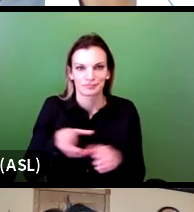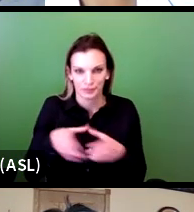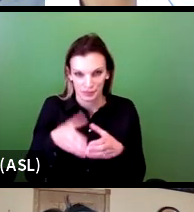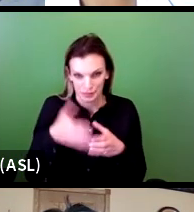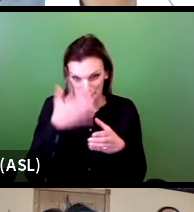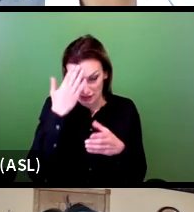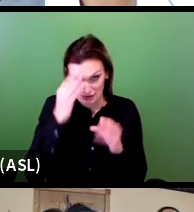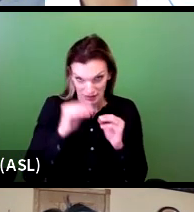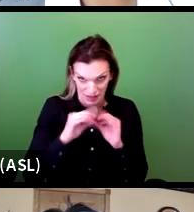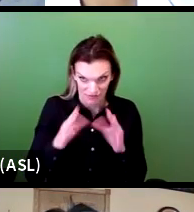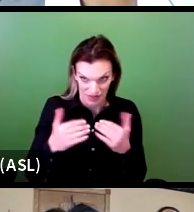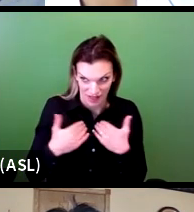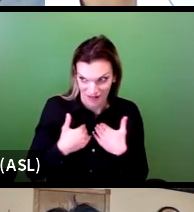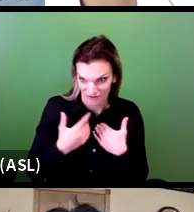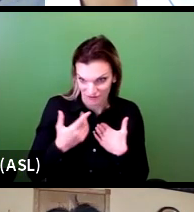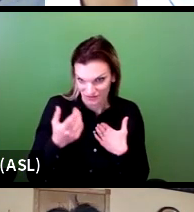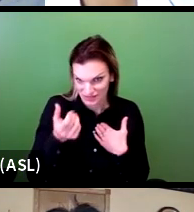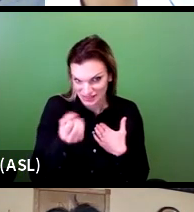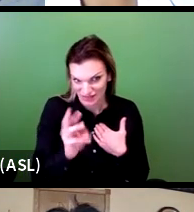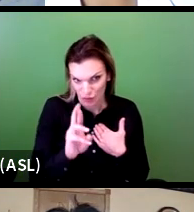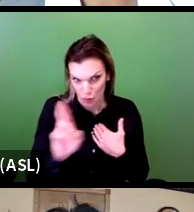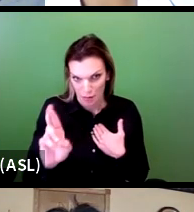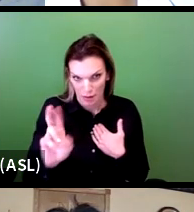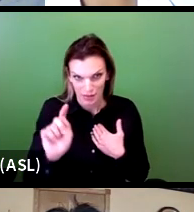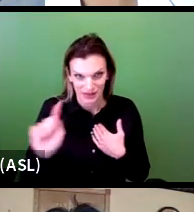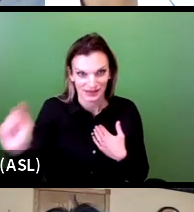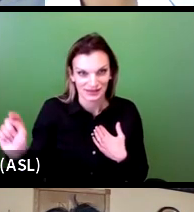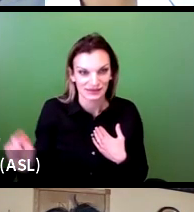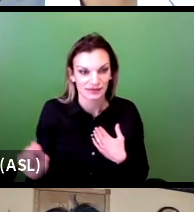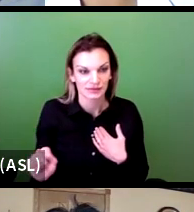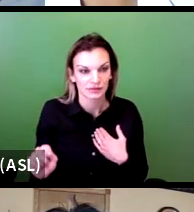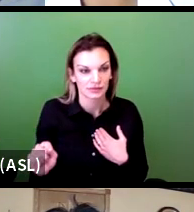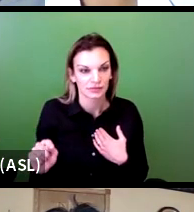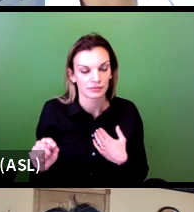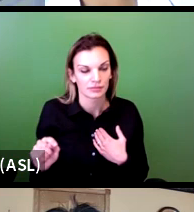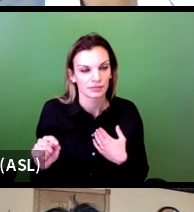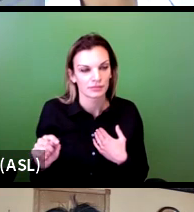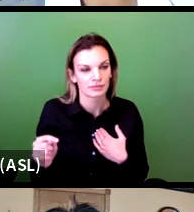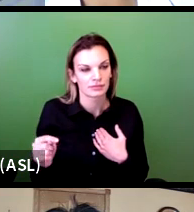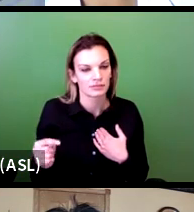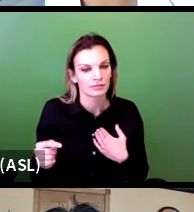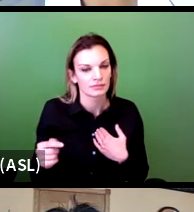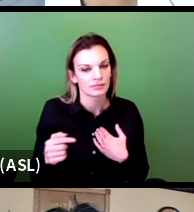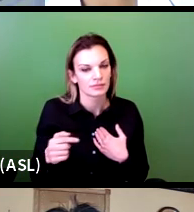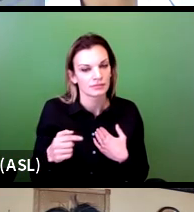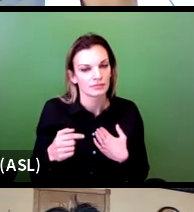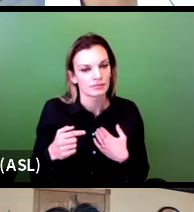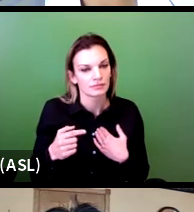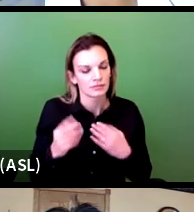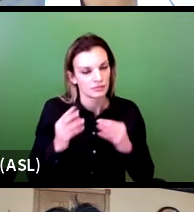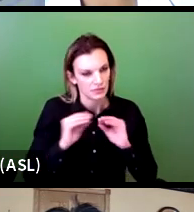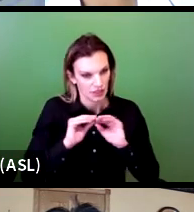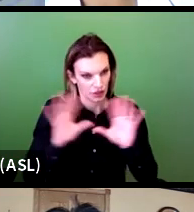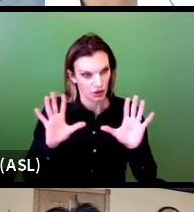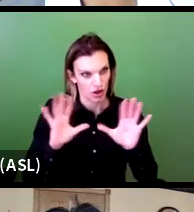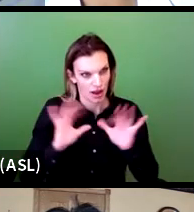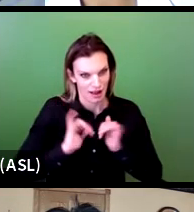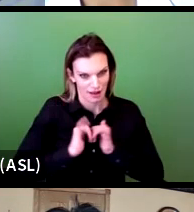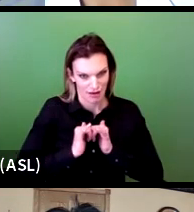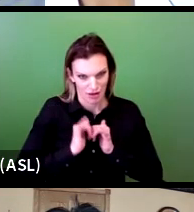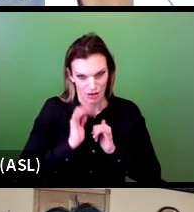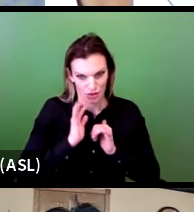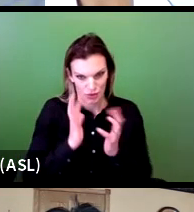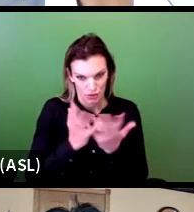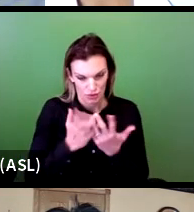than one Republican that wants to, but I want to be clear that how it's going to work. So if